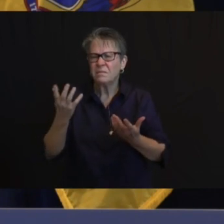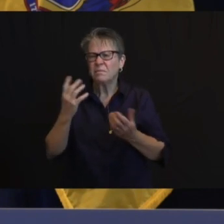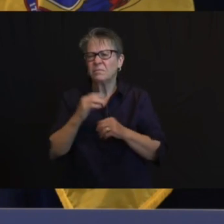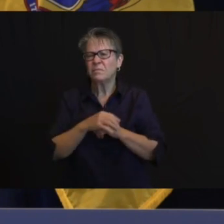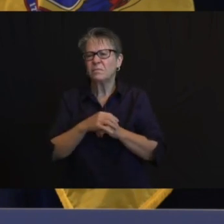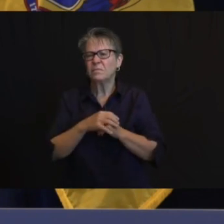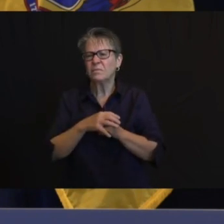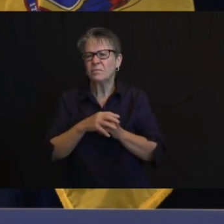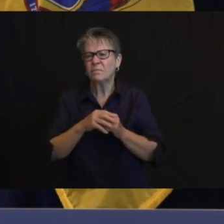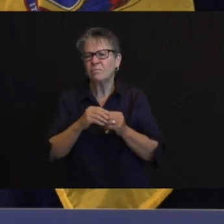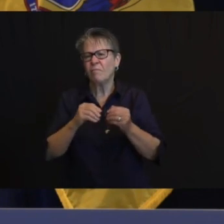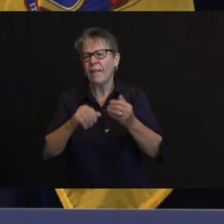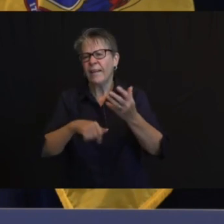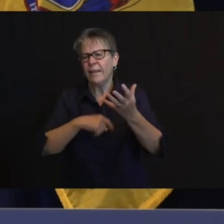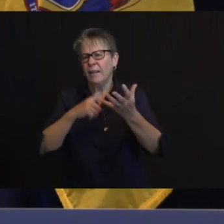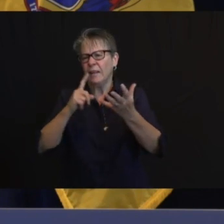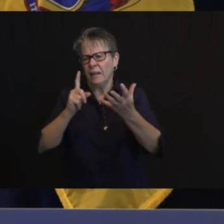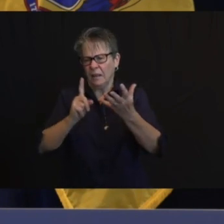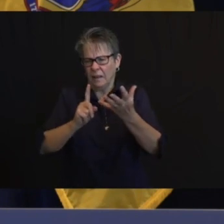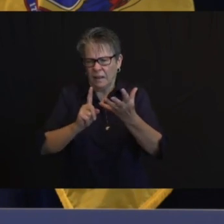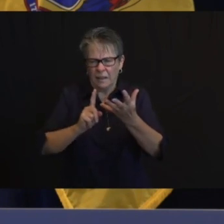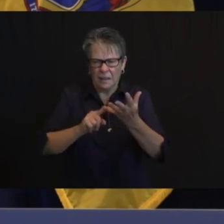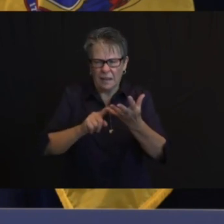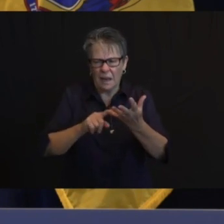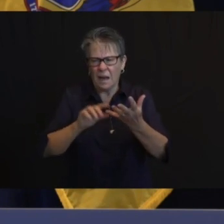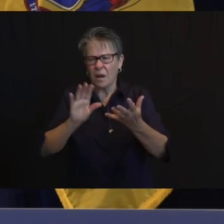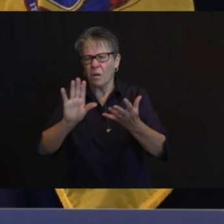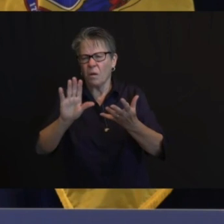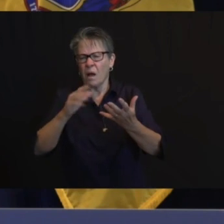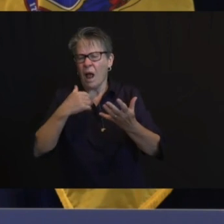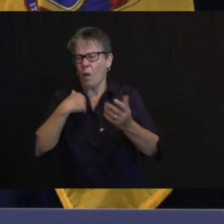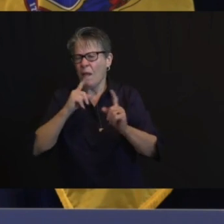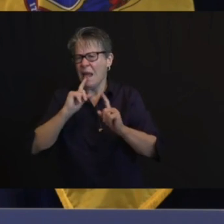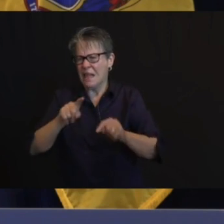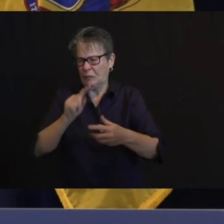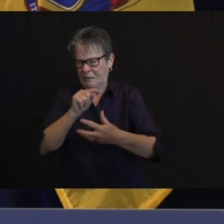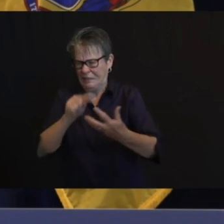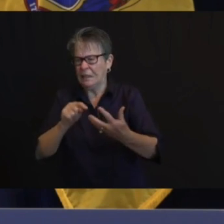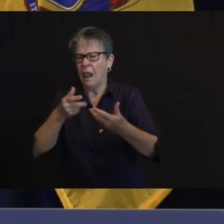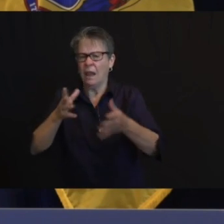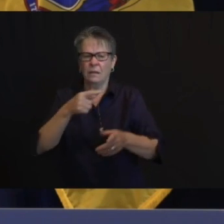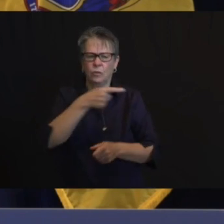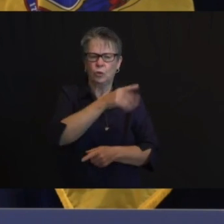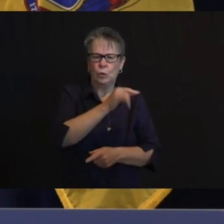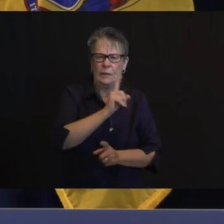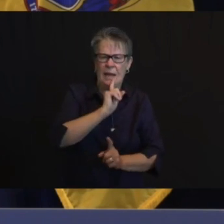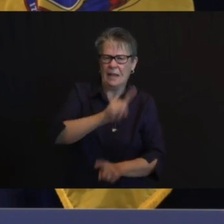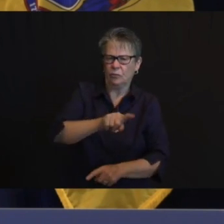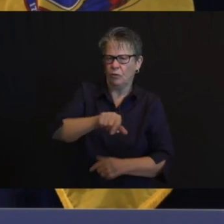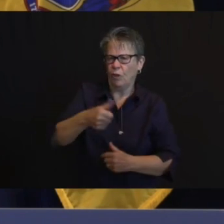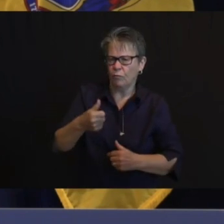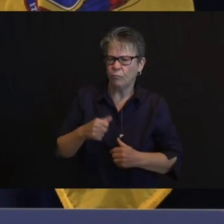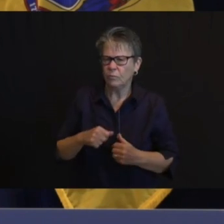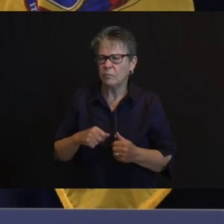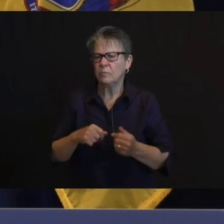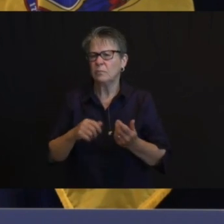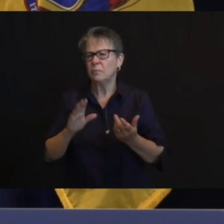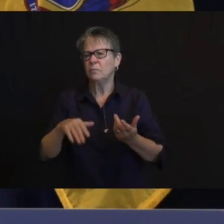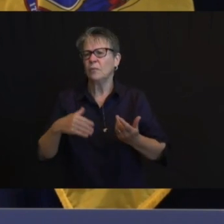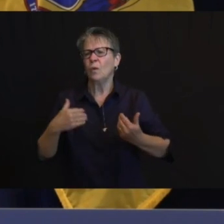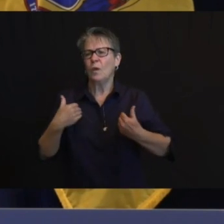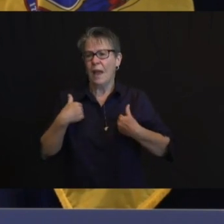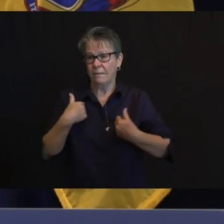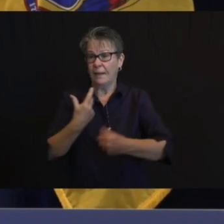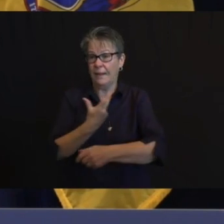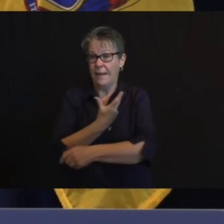I'm going to address a couple of these and then turn it over to you, Judy. And we've got another vaccine call, I believe, this afternoon. You and I do.